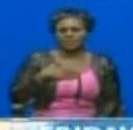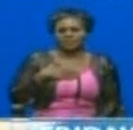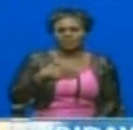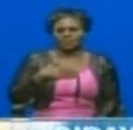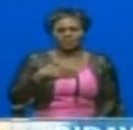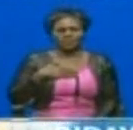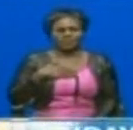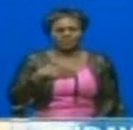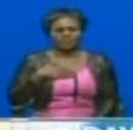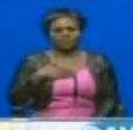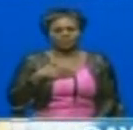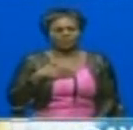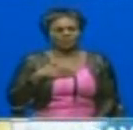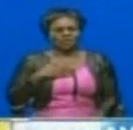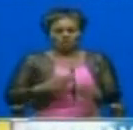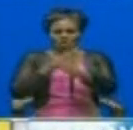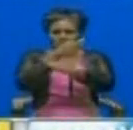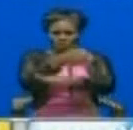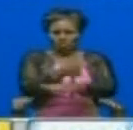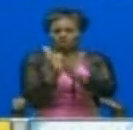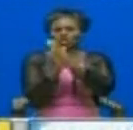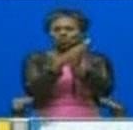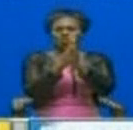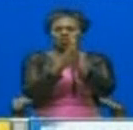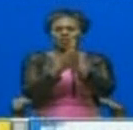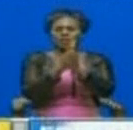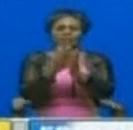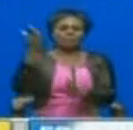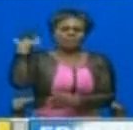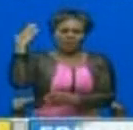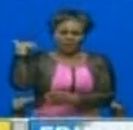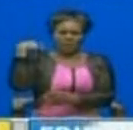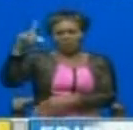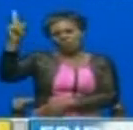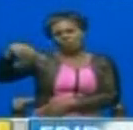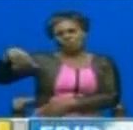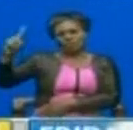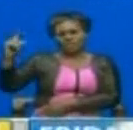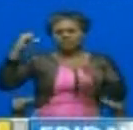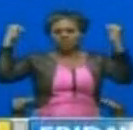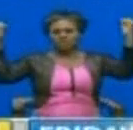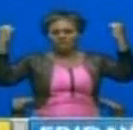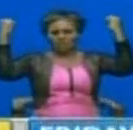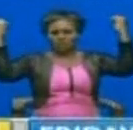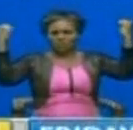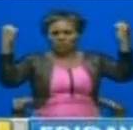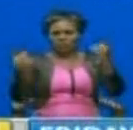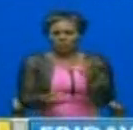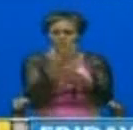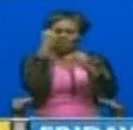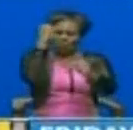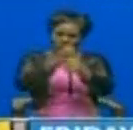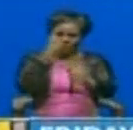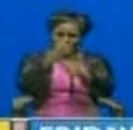Patrick Sang came in. Crossing the tape a few years back was the mark of a win, a champion, the product of hard